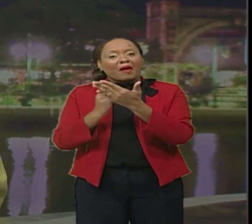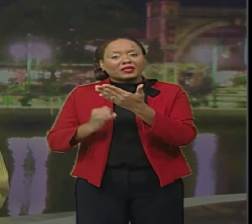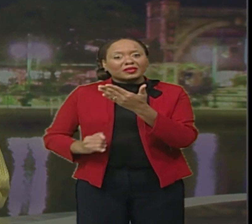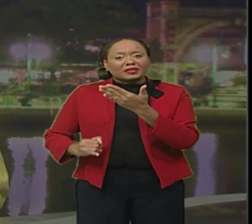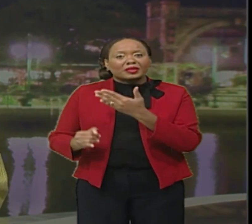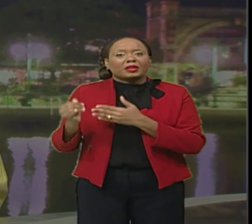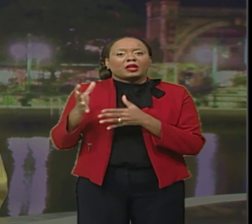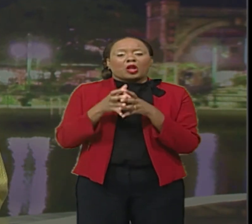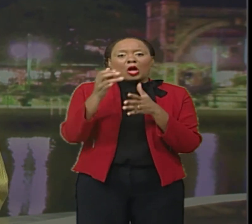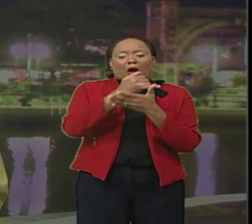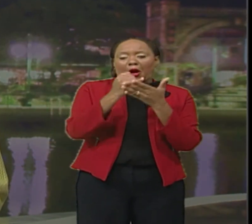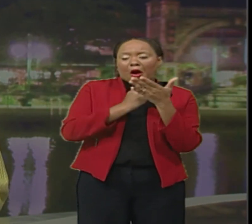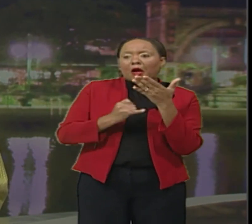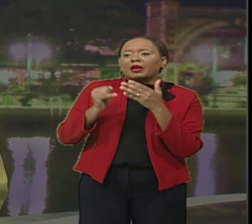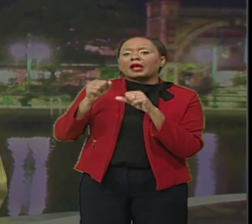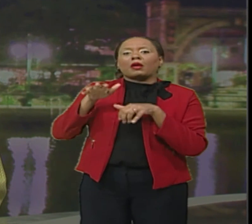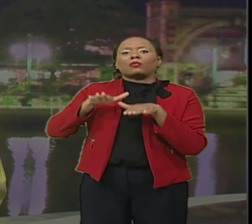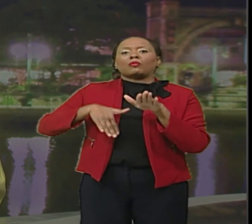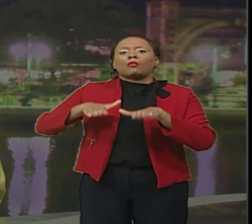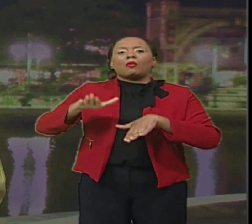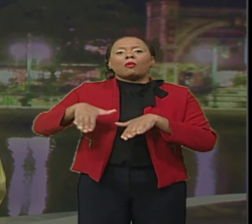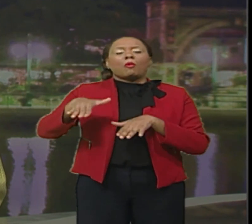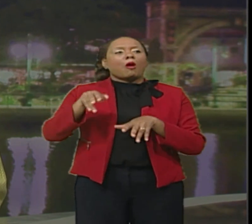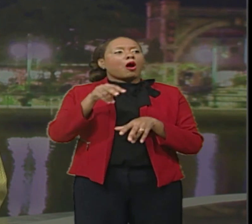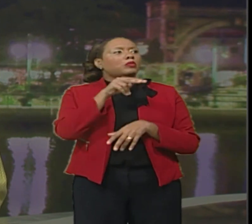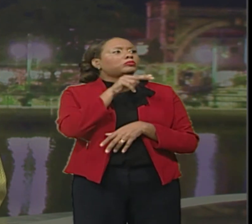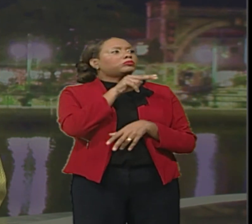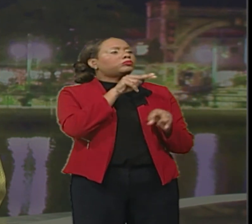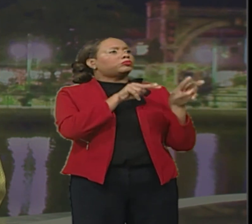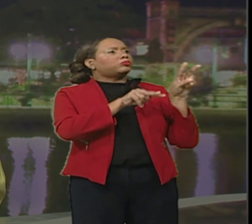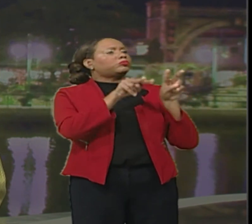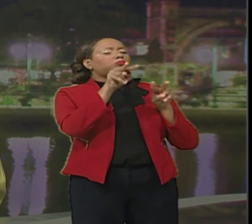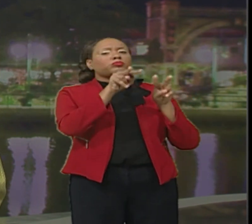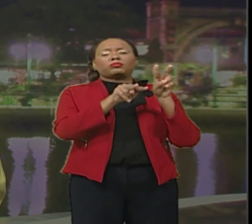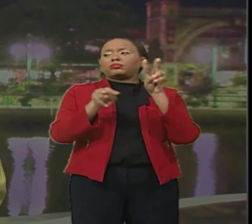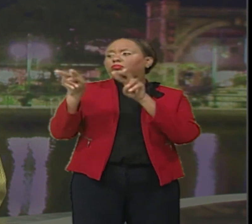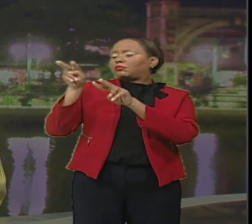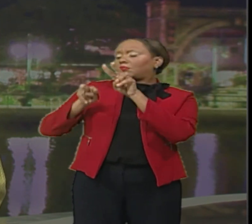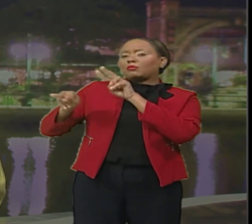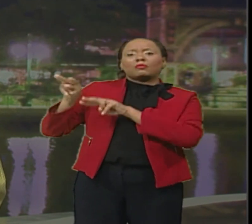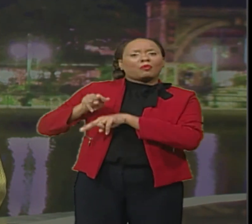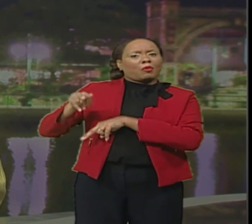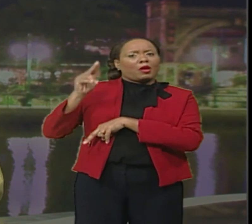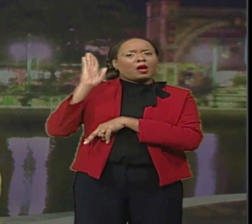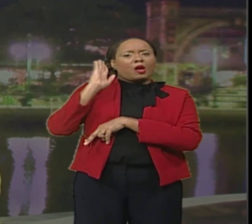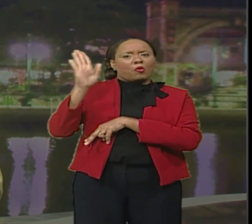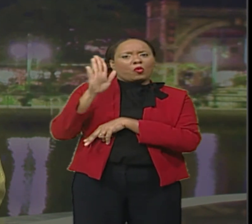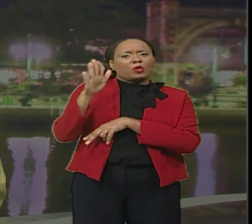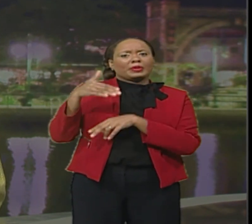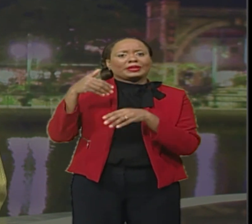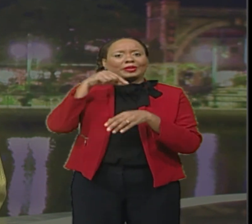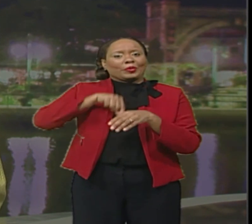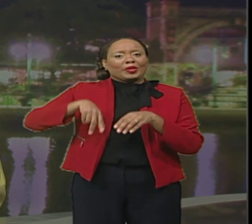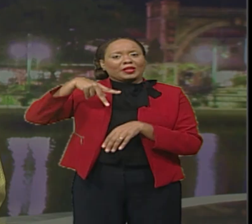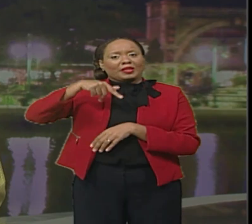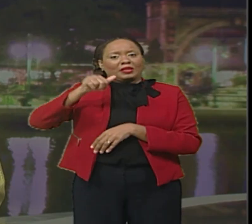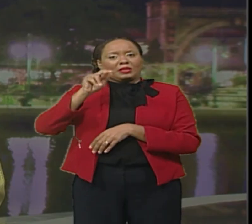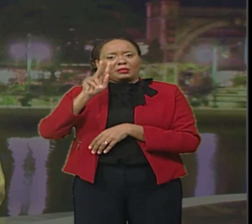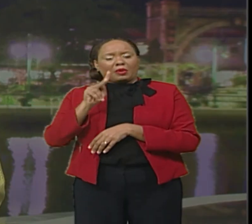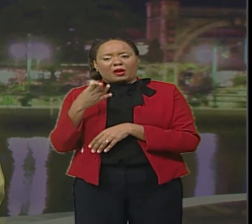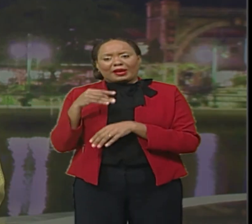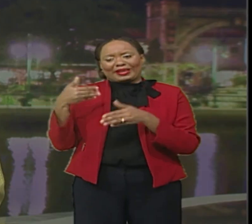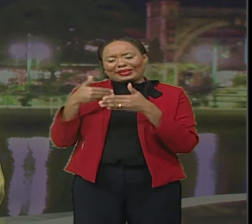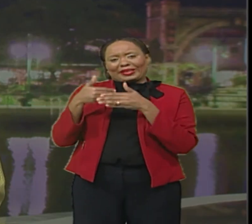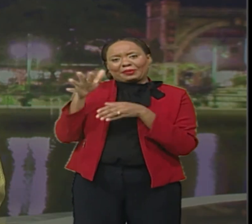walk. Producer Rodney Eiffel says the events, which will span the Church Village Green and Queen's Park, are geared at